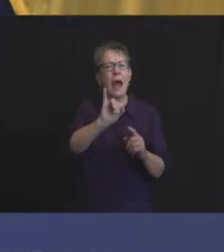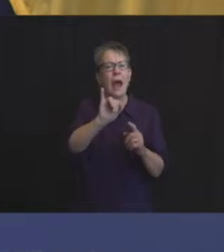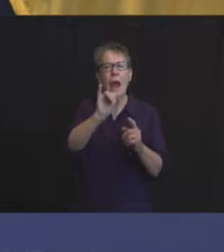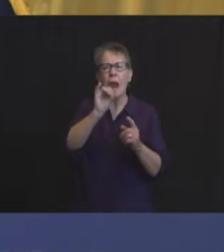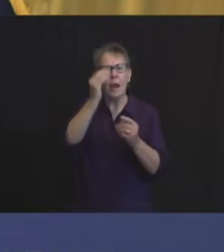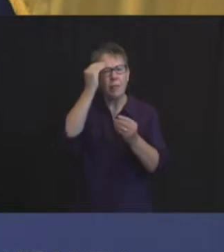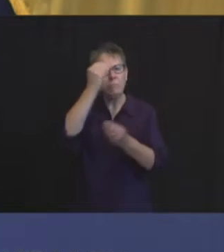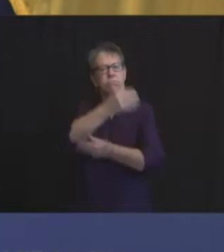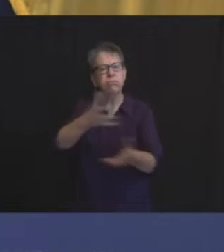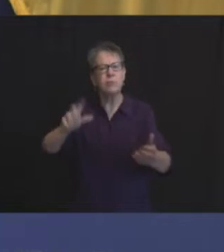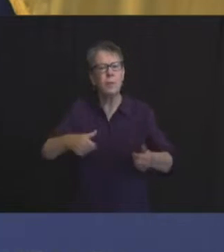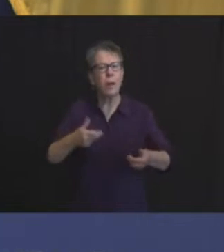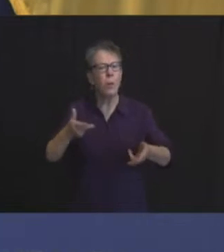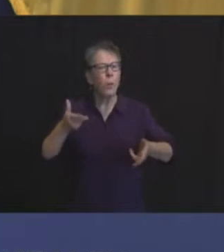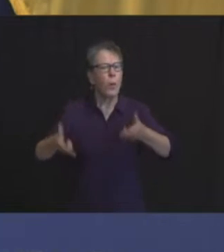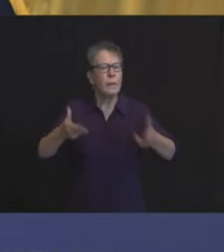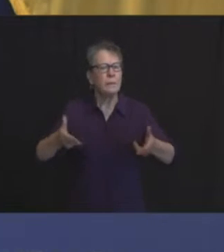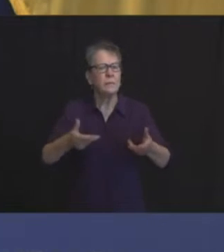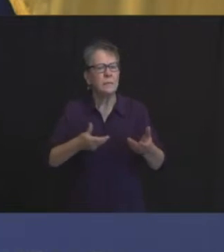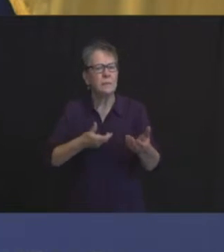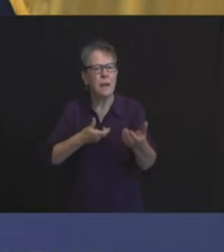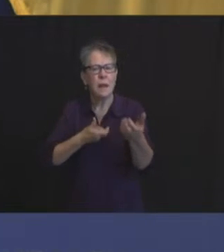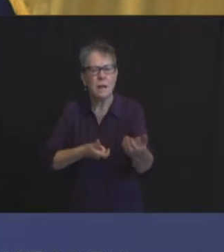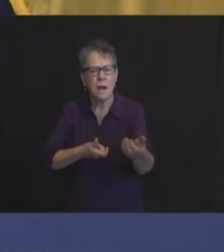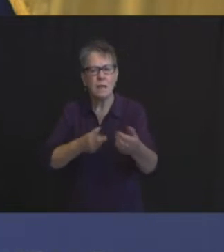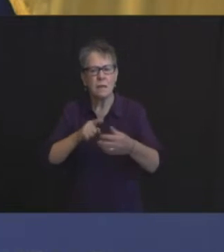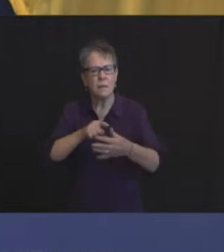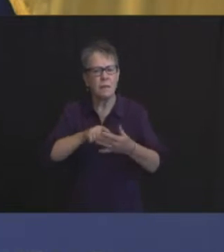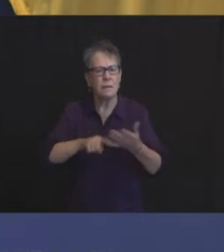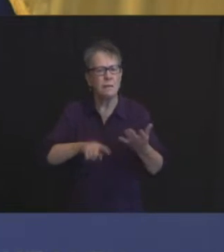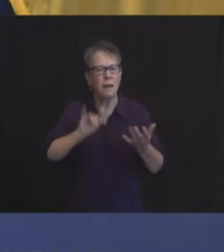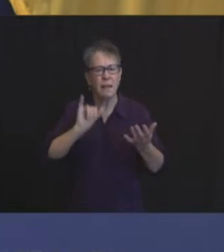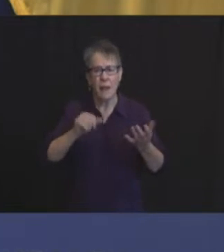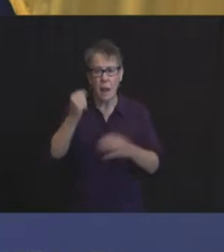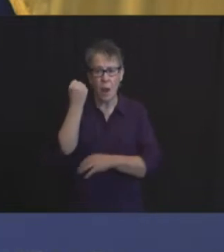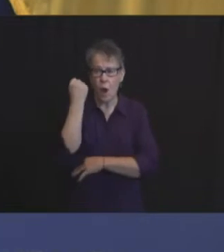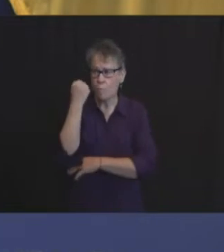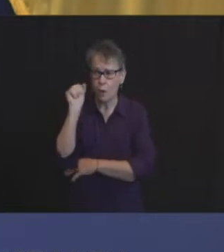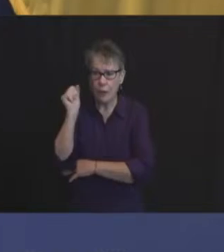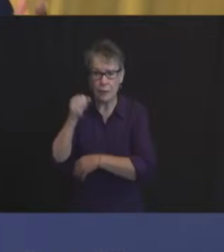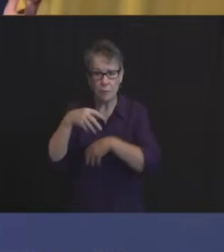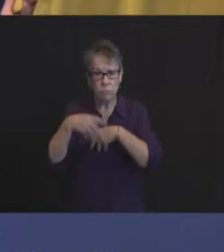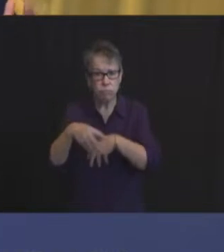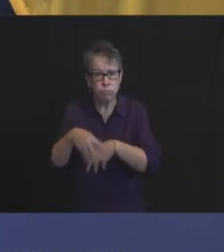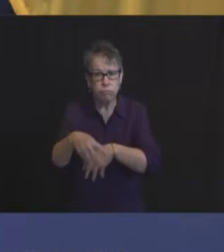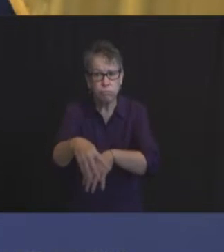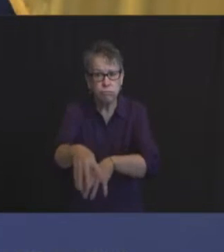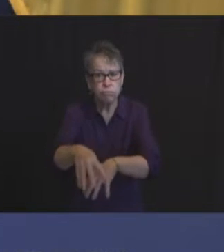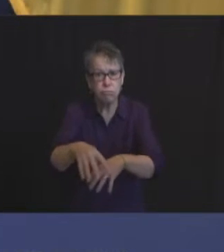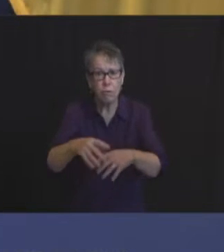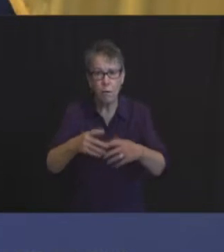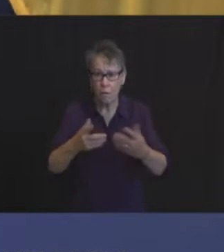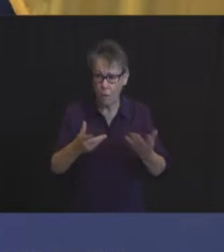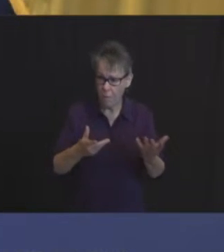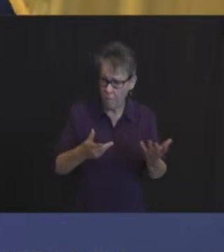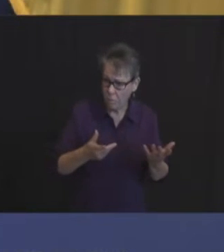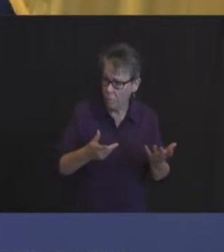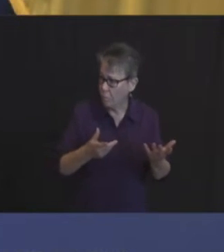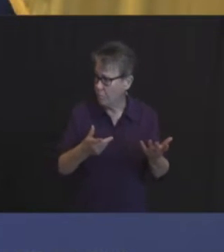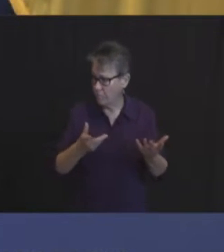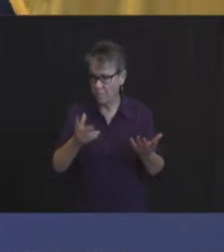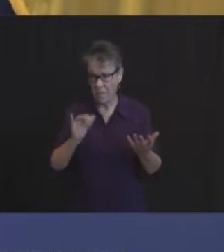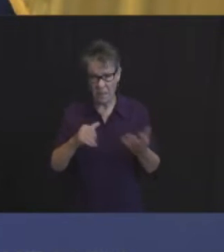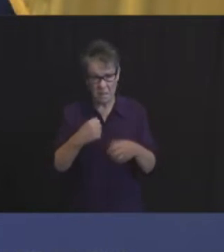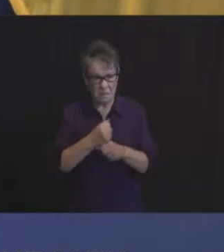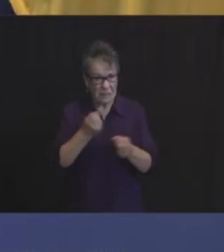armed protests between January 16 and January 20. It makes complete sense to me. I don't know if anyone wants to.